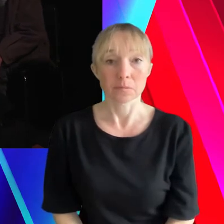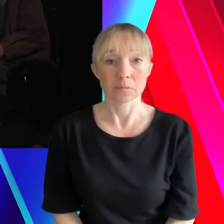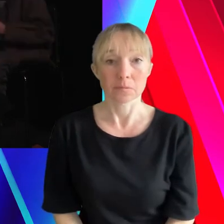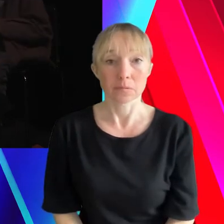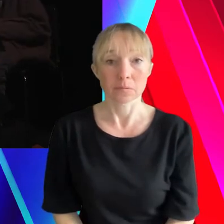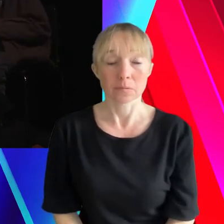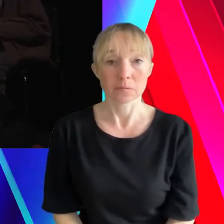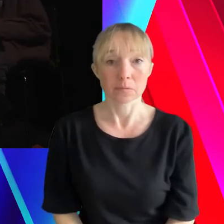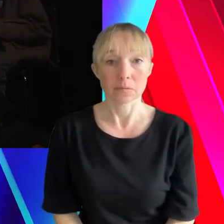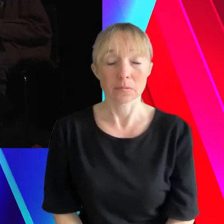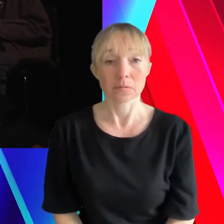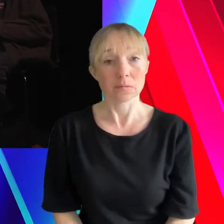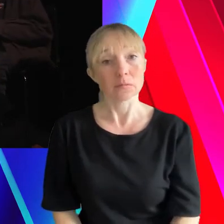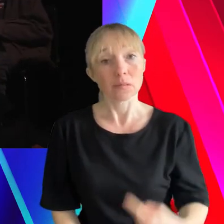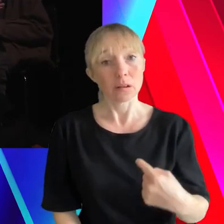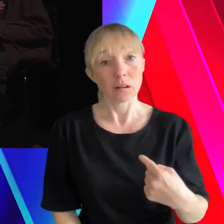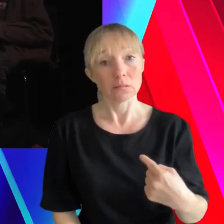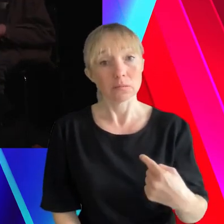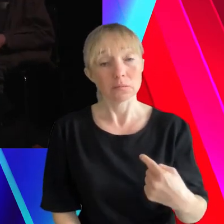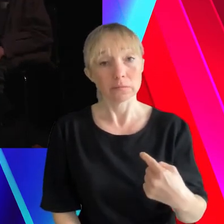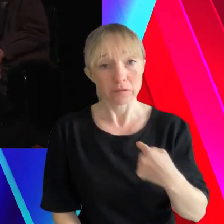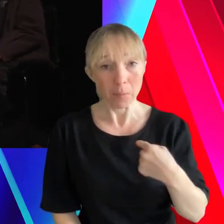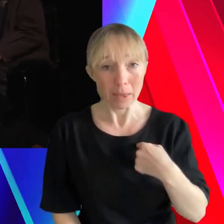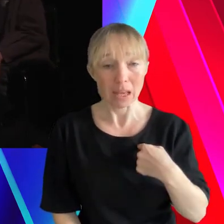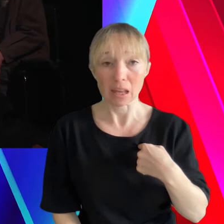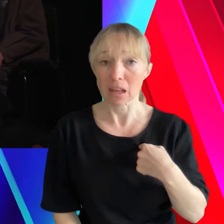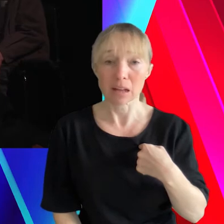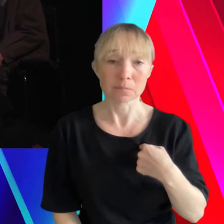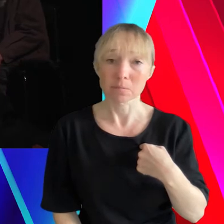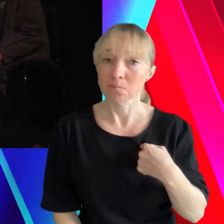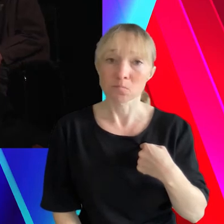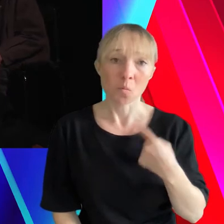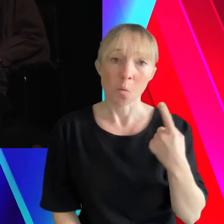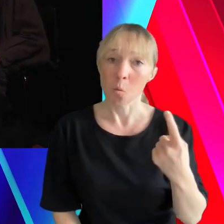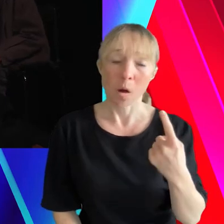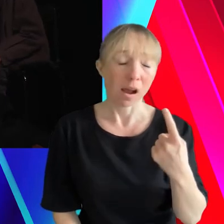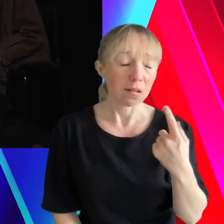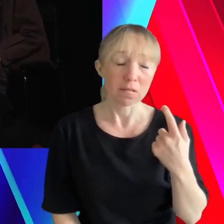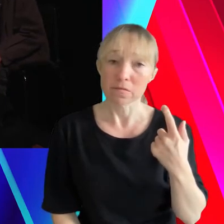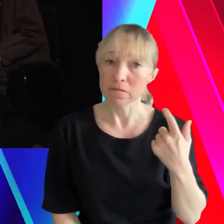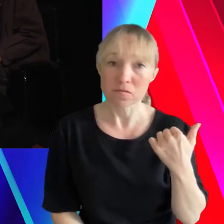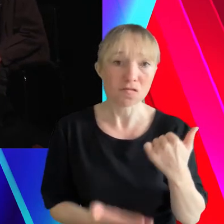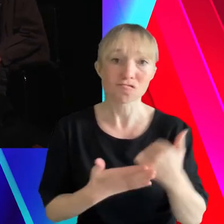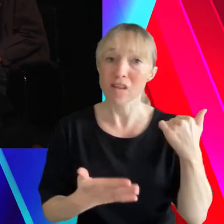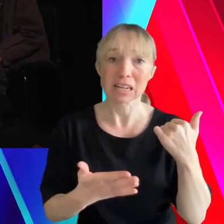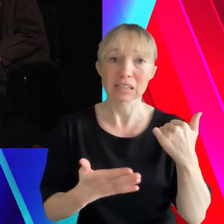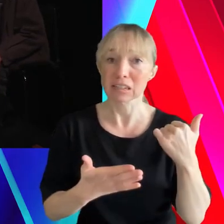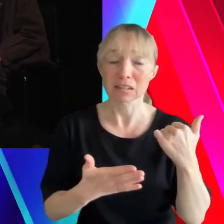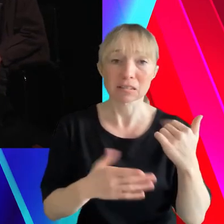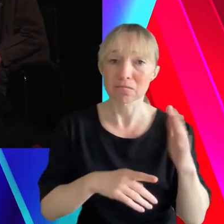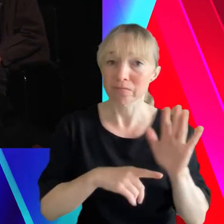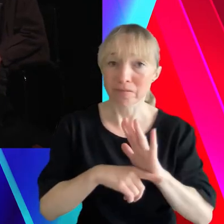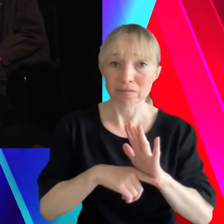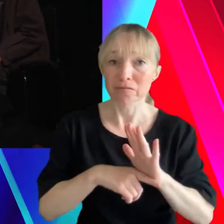I mean, I would, from far as I'm concerned, he is one of the greatest filmmakers.